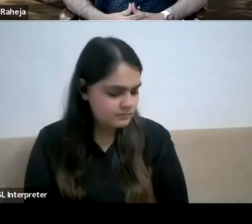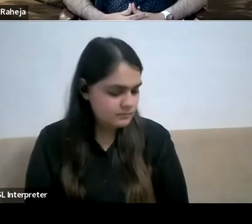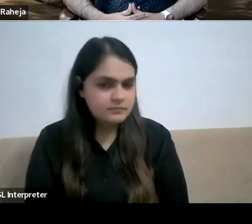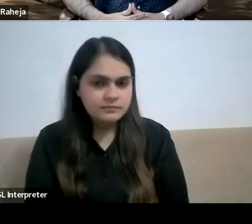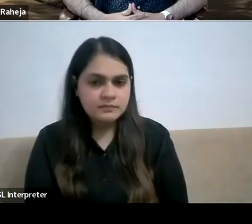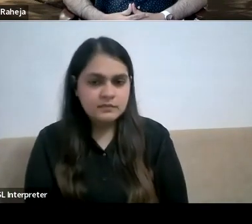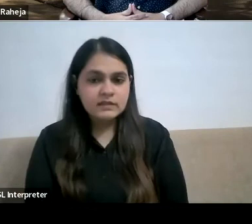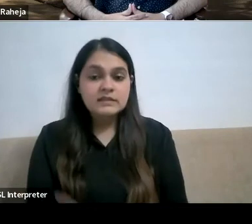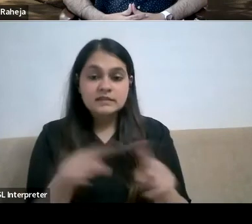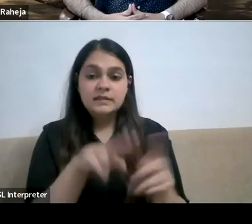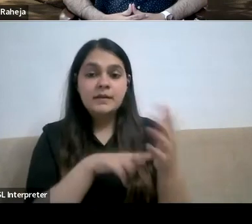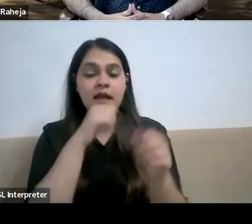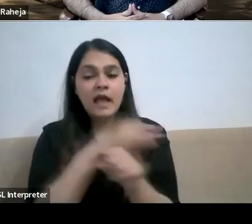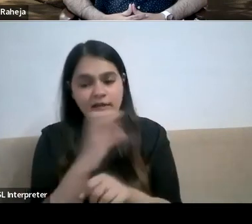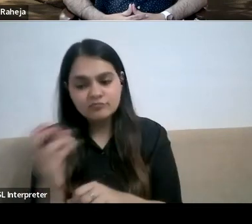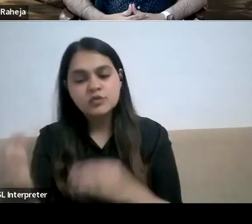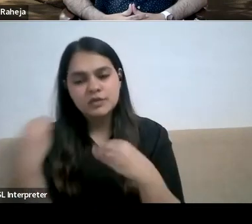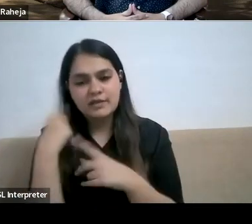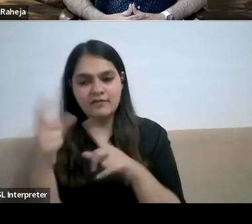non-profit they'd given me a plan and everything, but